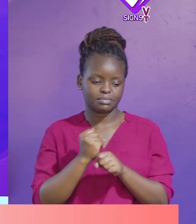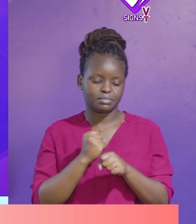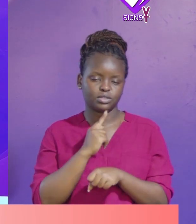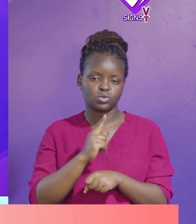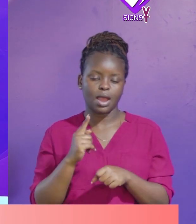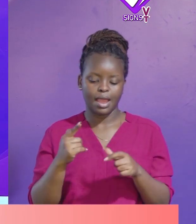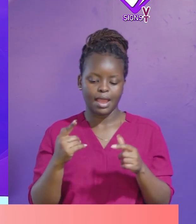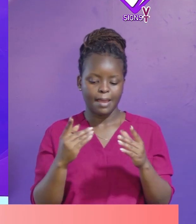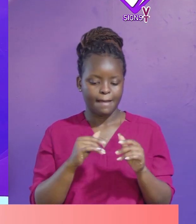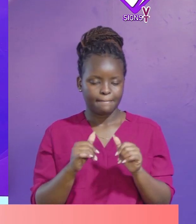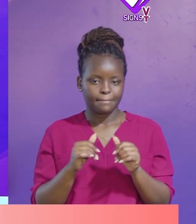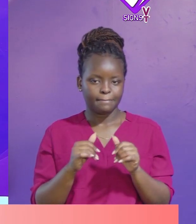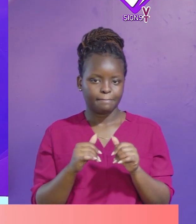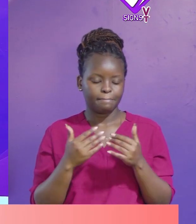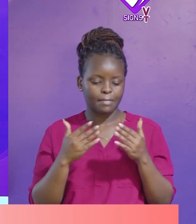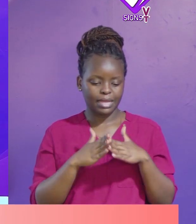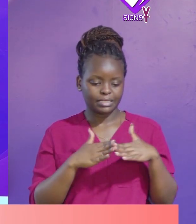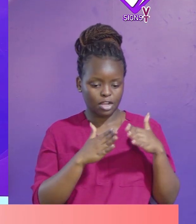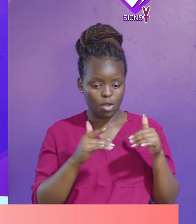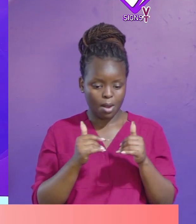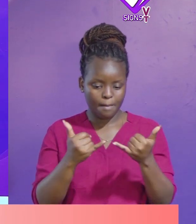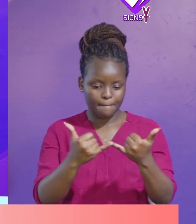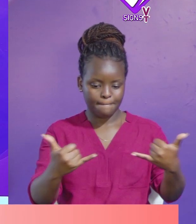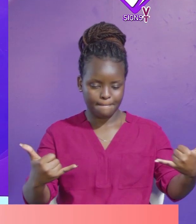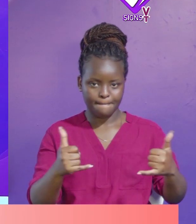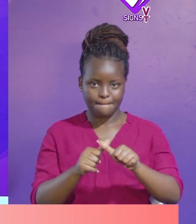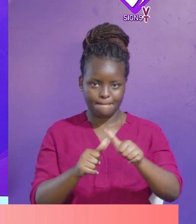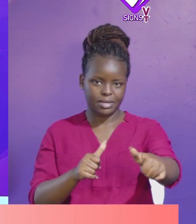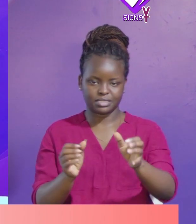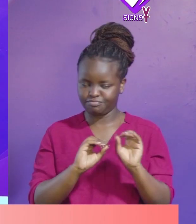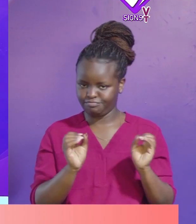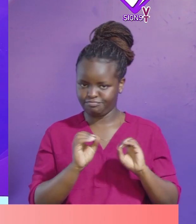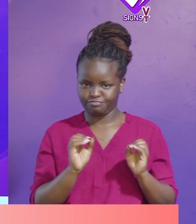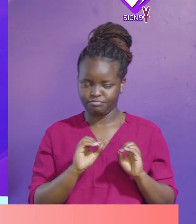don't pass there. He also made Donnarumma alert. Now